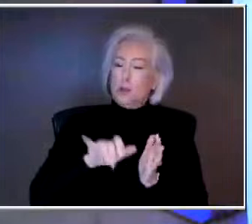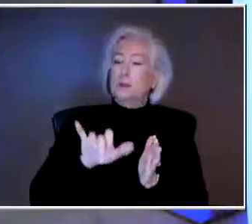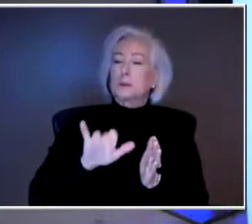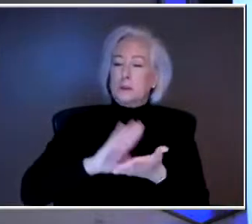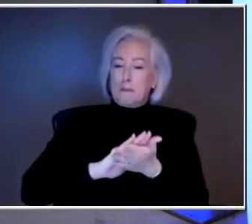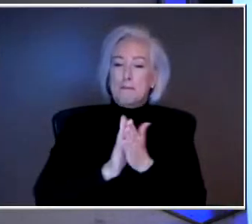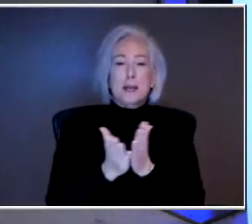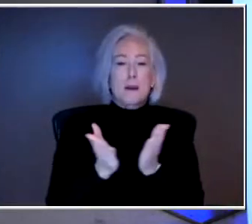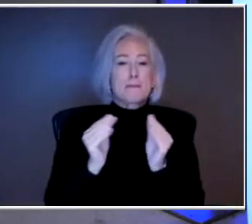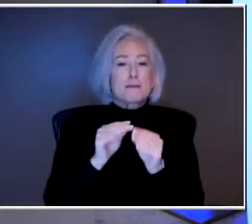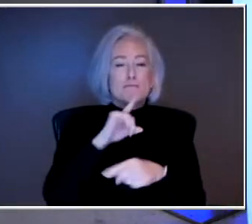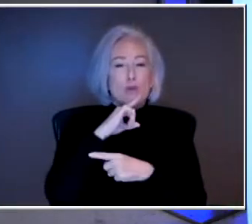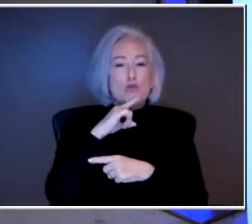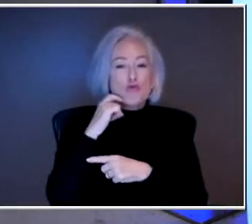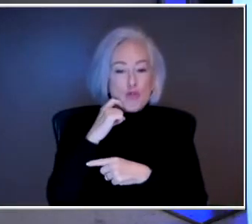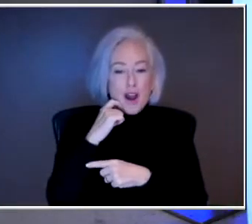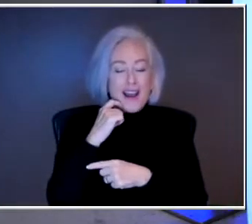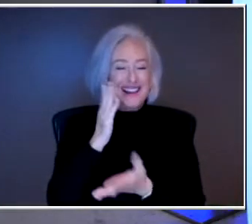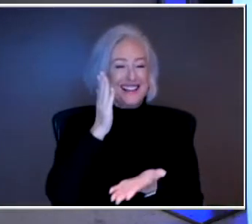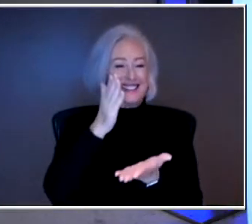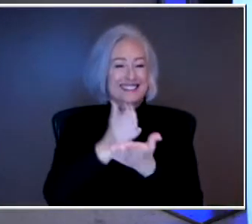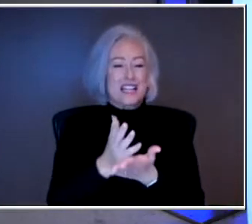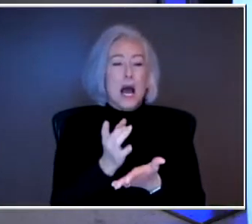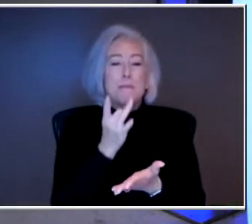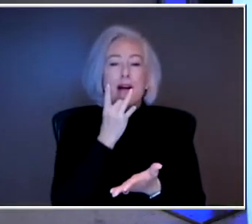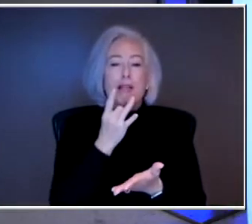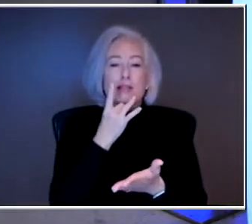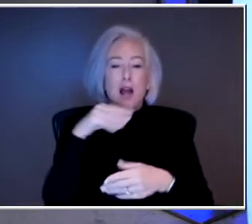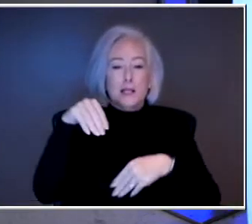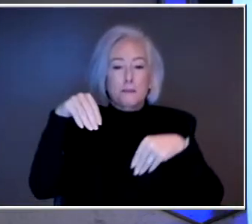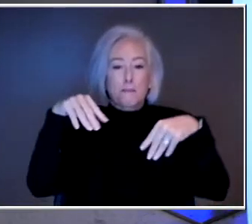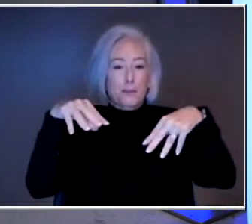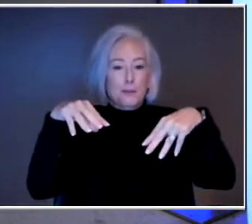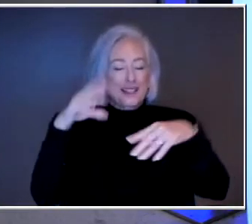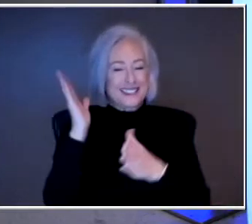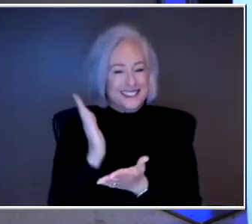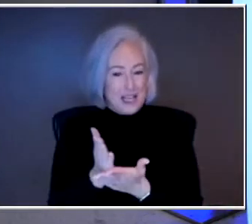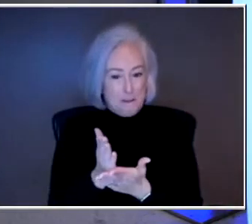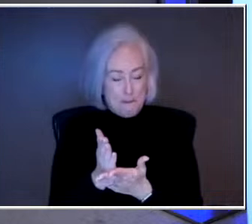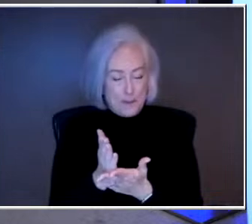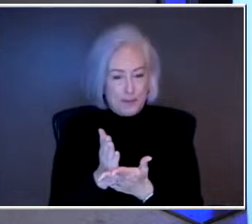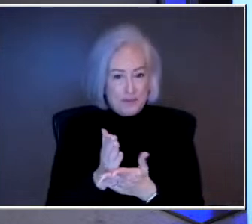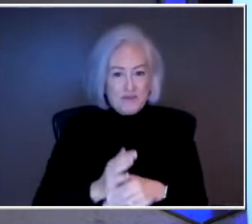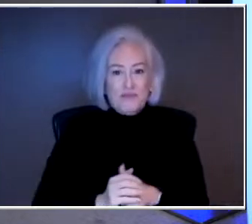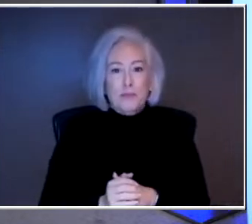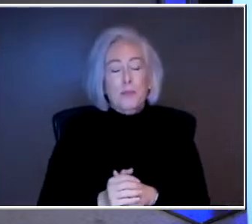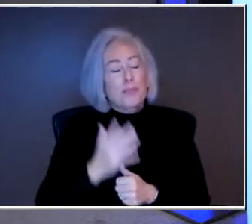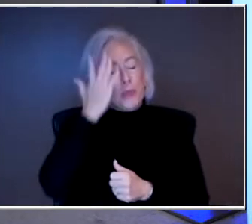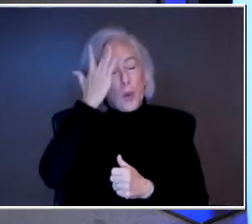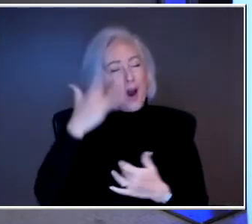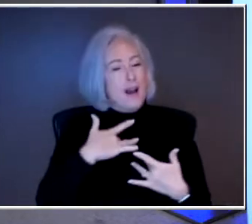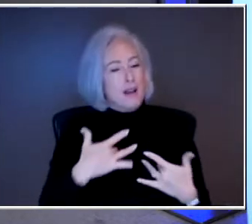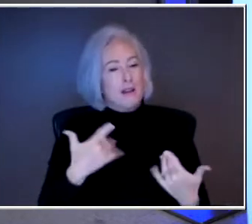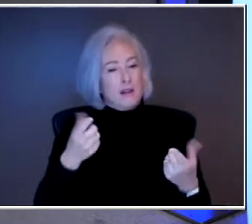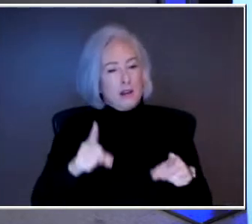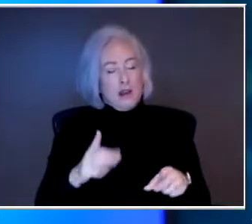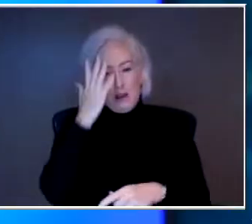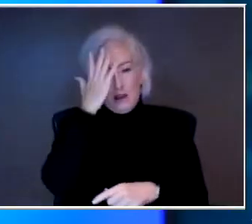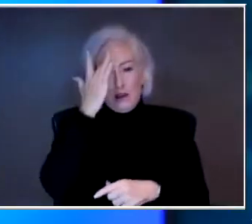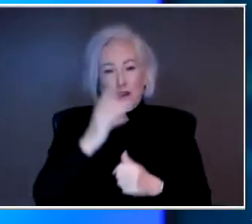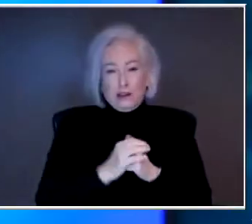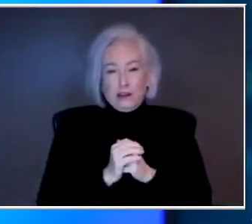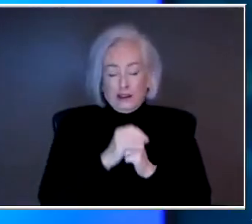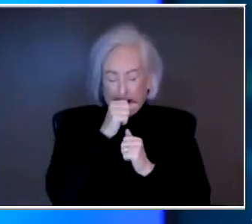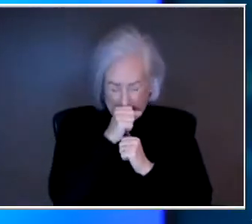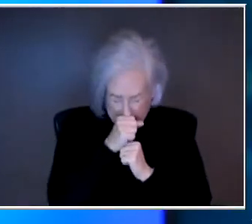go in flames like that? Does it matter what type of lights you use on your tree? What is it? It's usually not the types of lights. It's definitely important